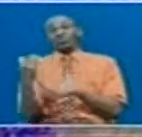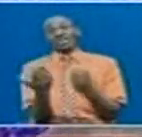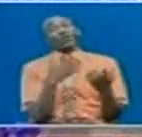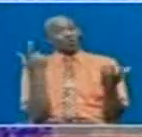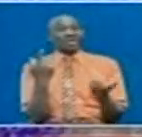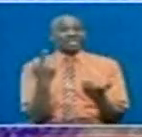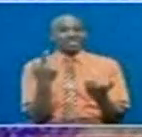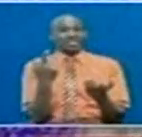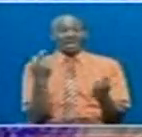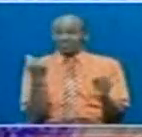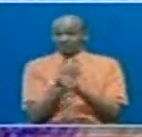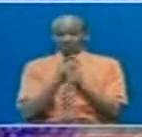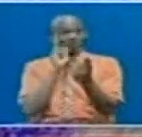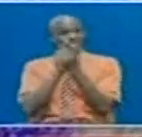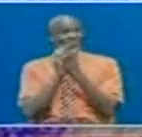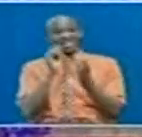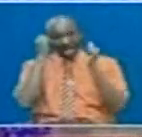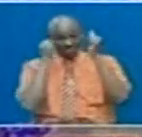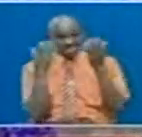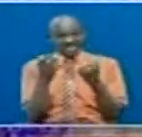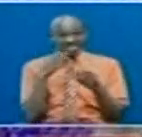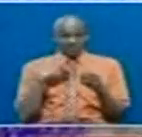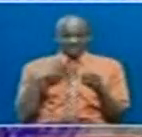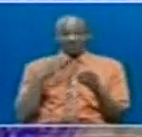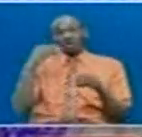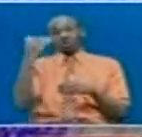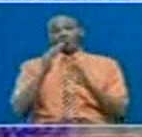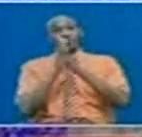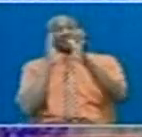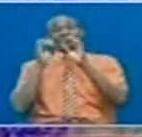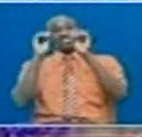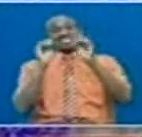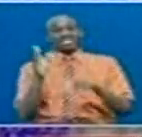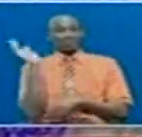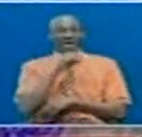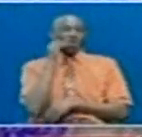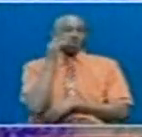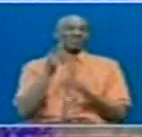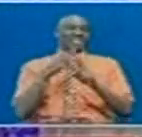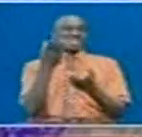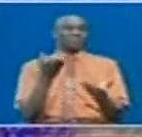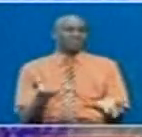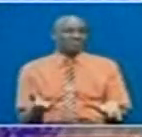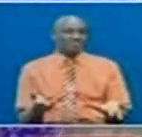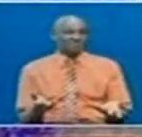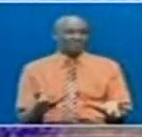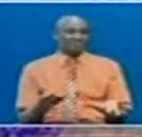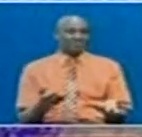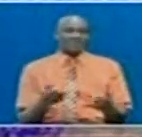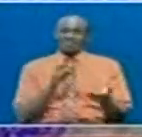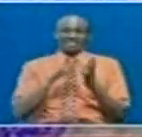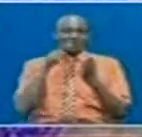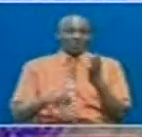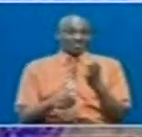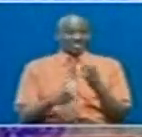innocent worker in a quarry, or they'd rather stop a bus of teachers going back home for holidays and shoot them. It